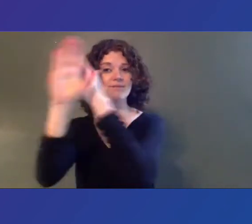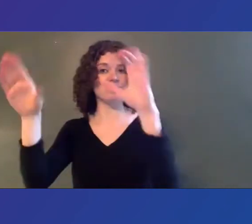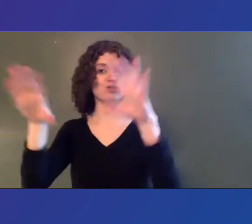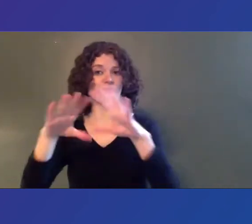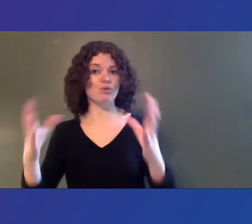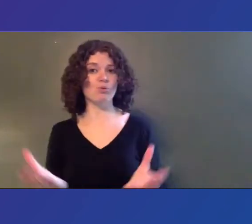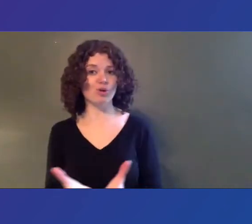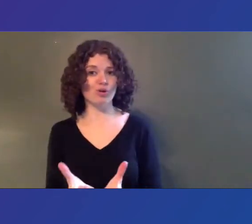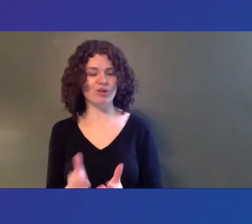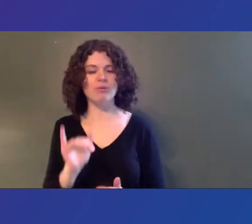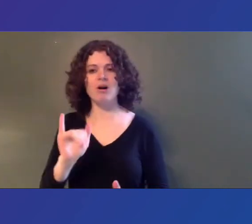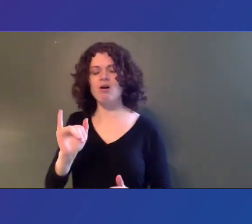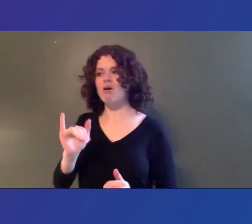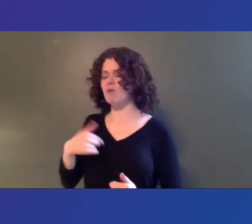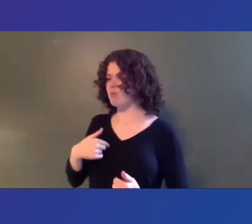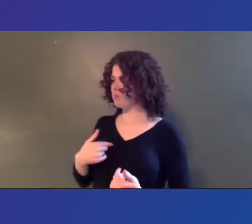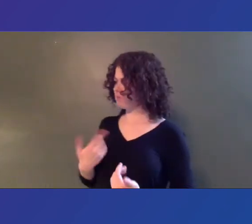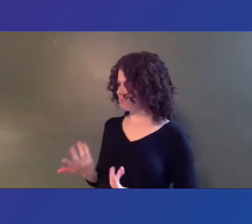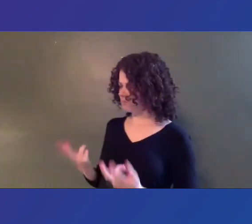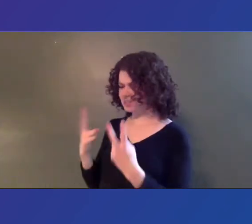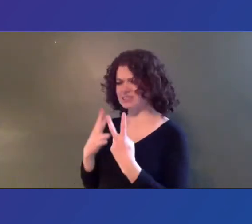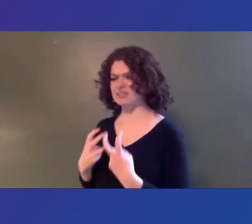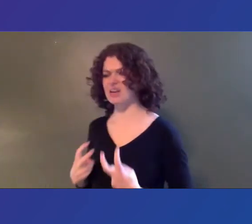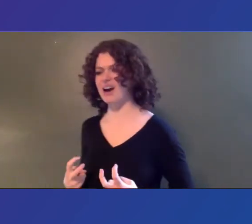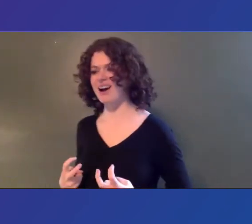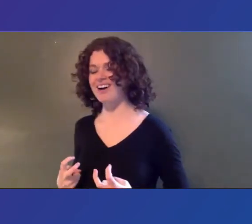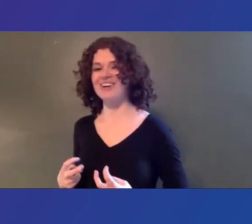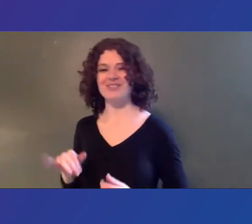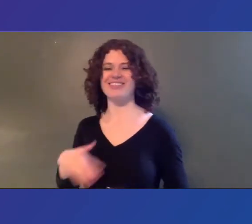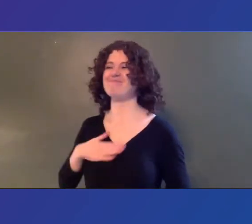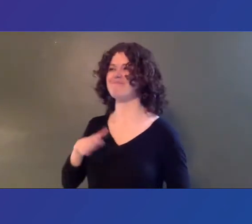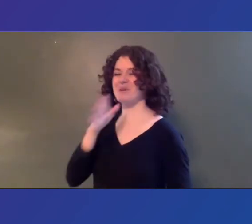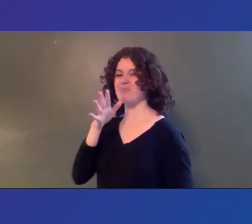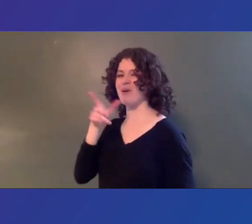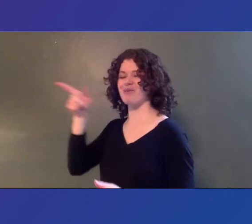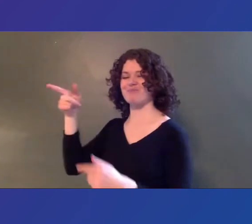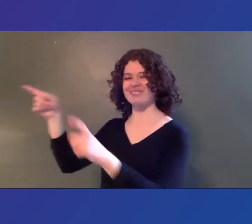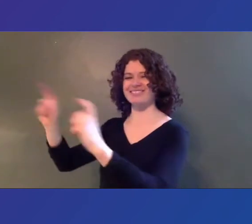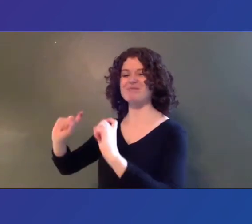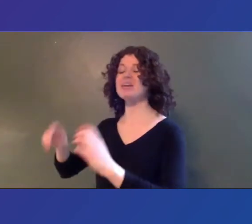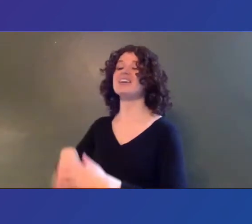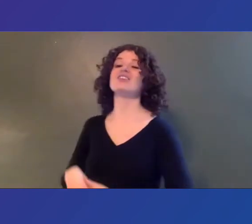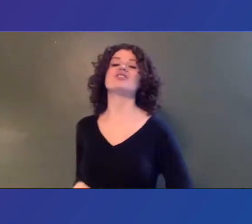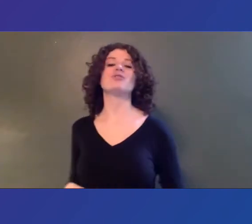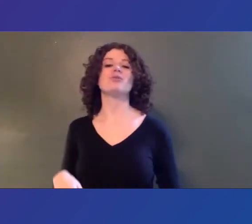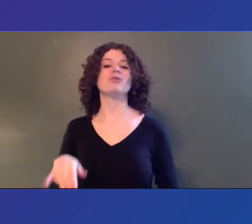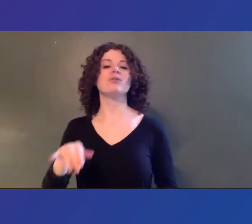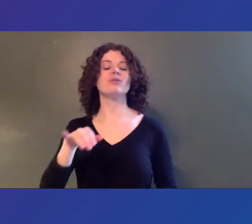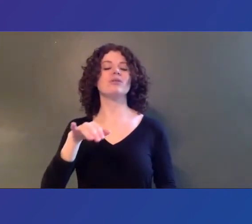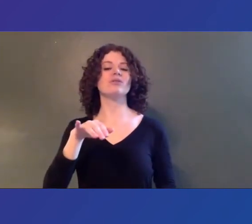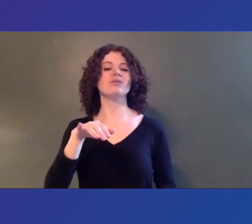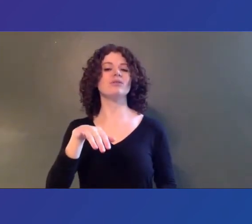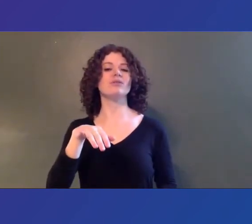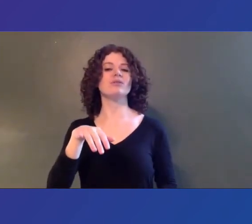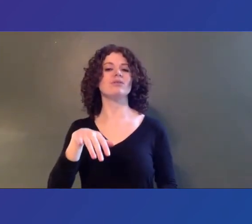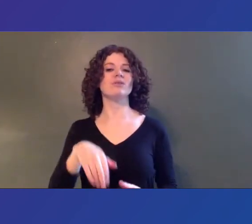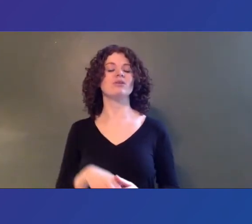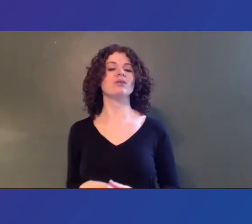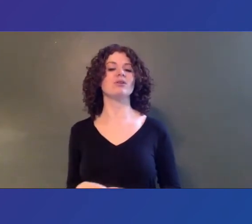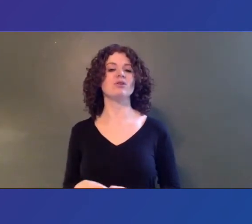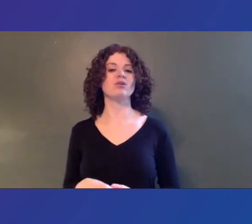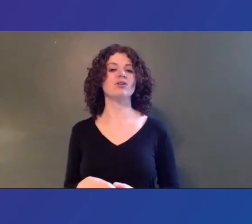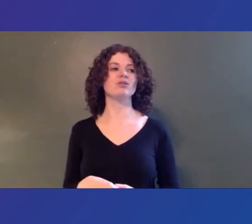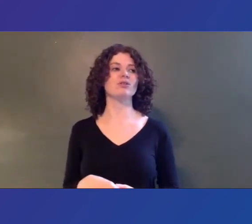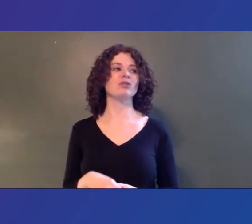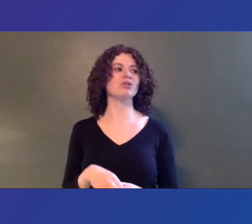the world? Anyway, yeah, that's my mom. So shout out there. What shifts also, what